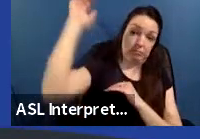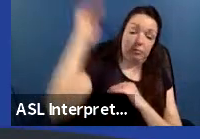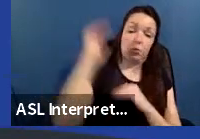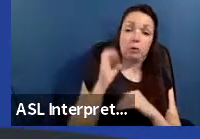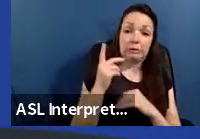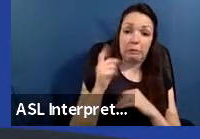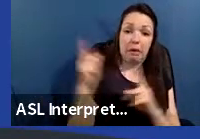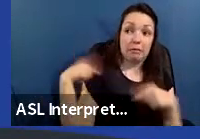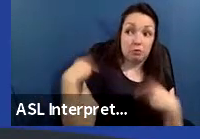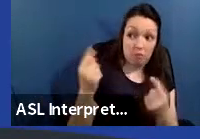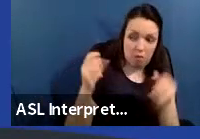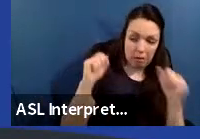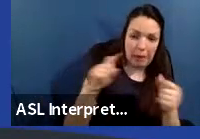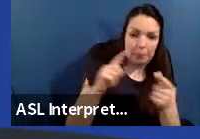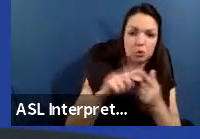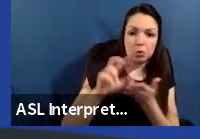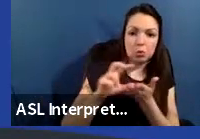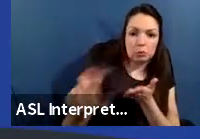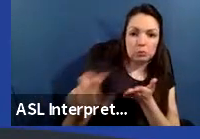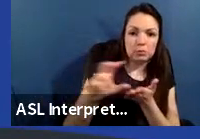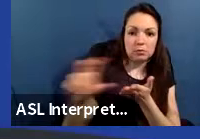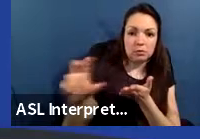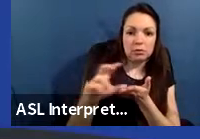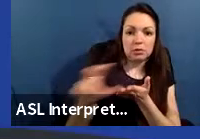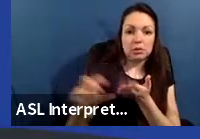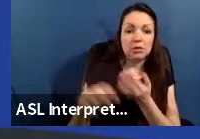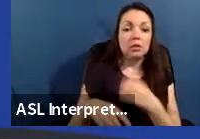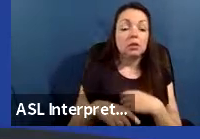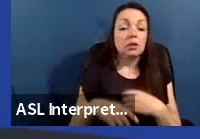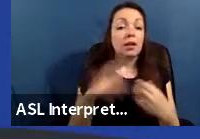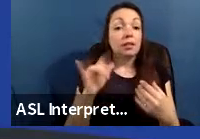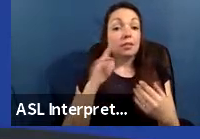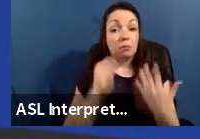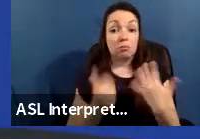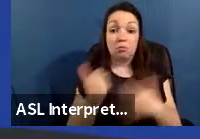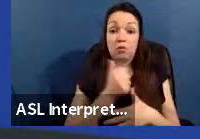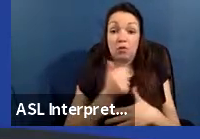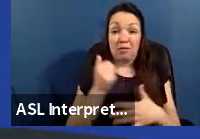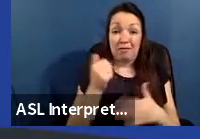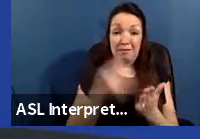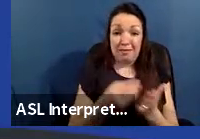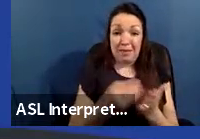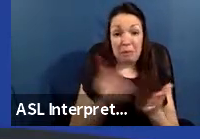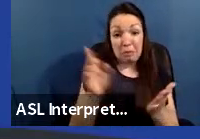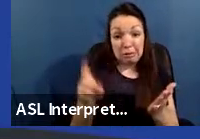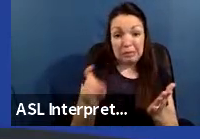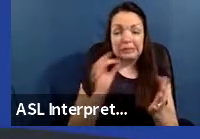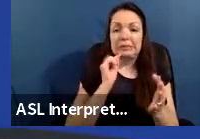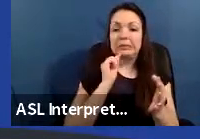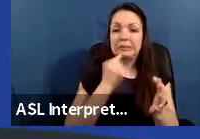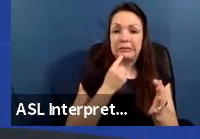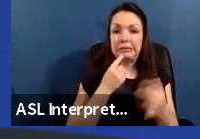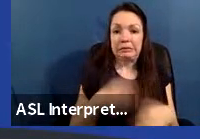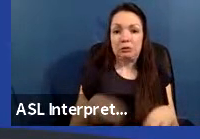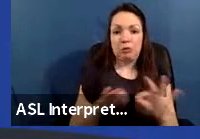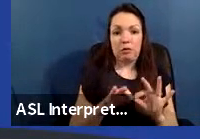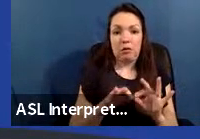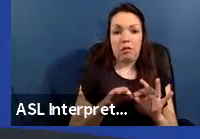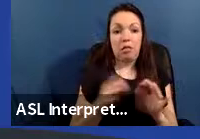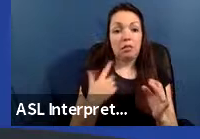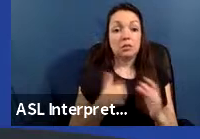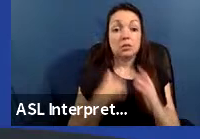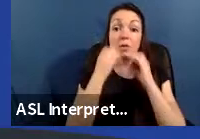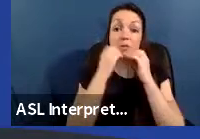able to afford. Because of this, prioritization of capital needs is critical, and CPS values your input in this